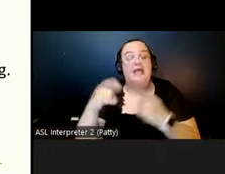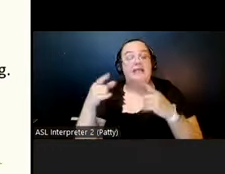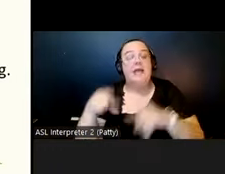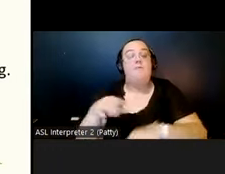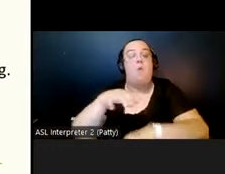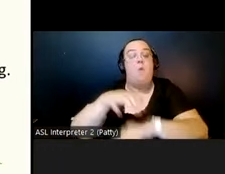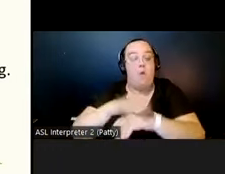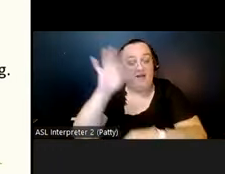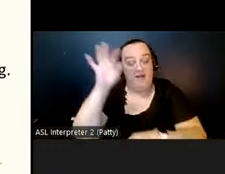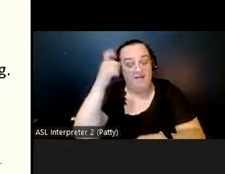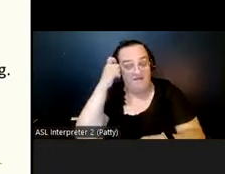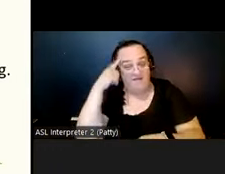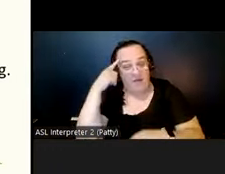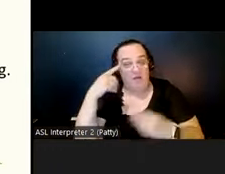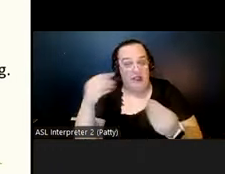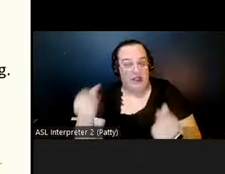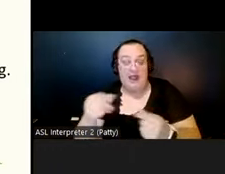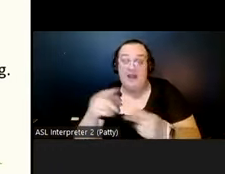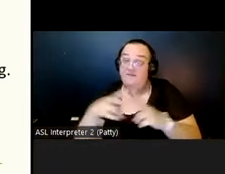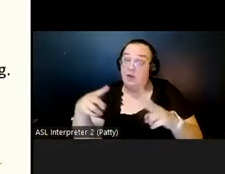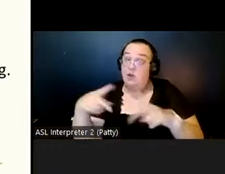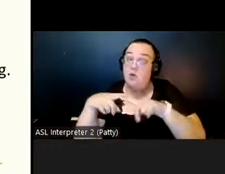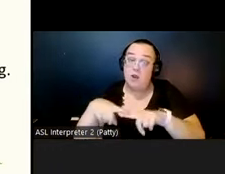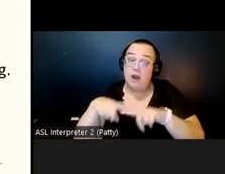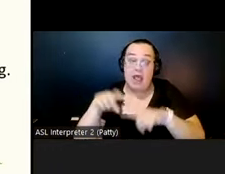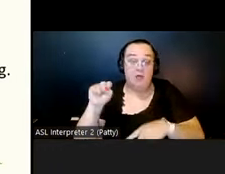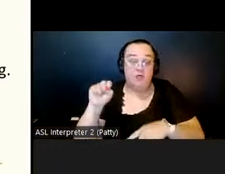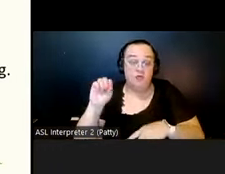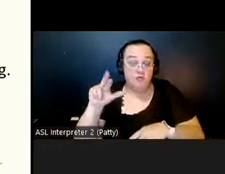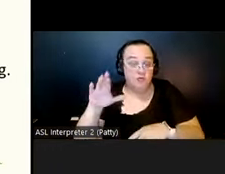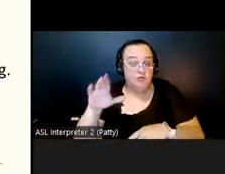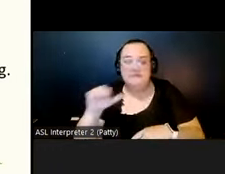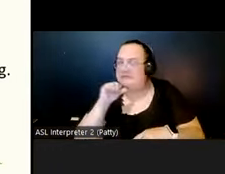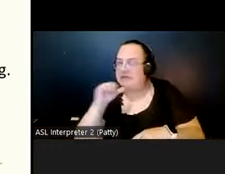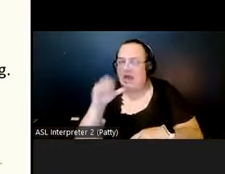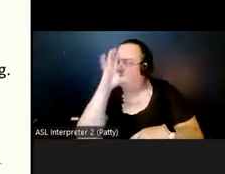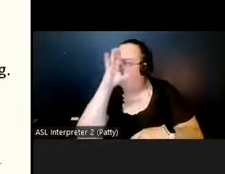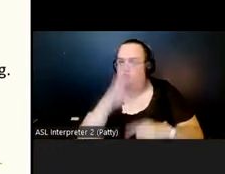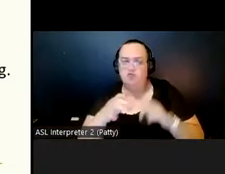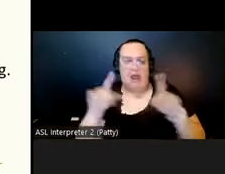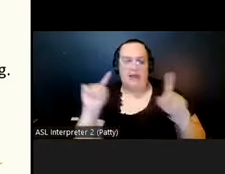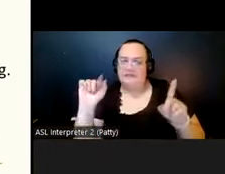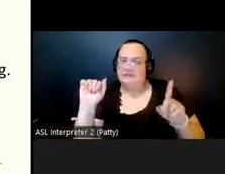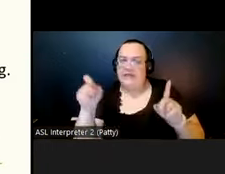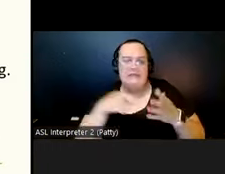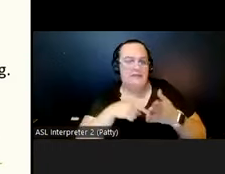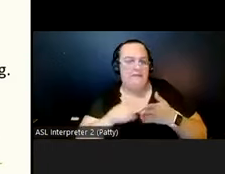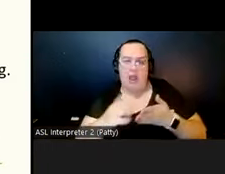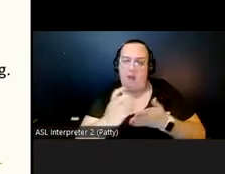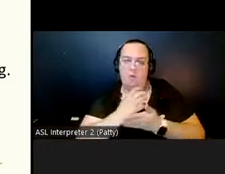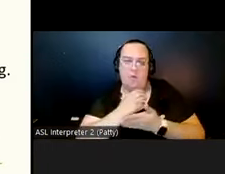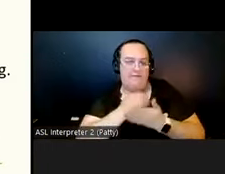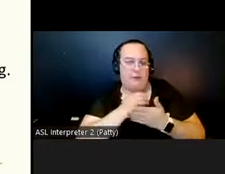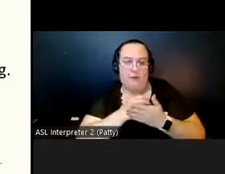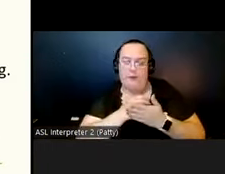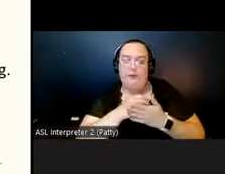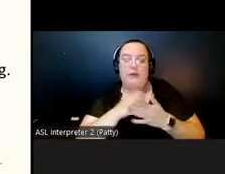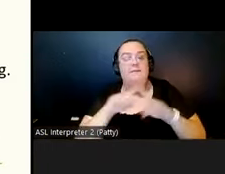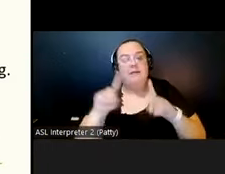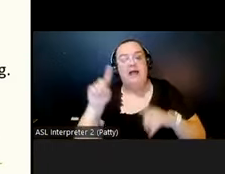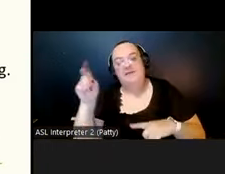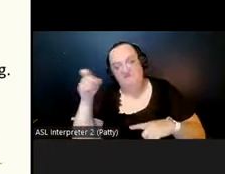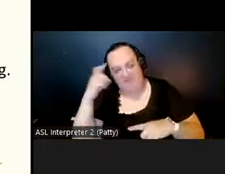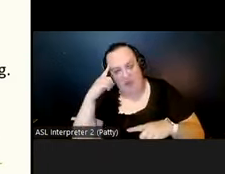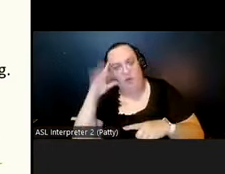land. So it's a very reliable fund source. It is not direct taxpayer revenue, but it is federal